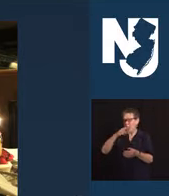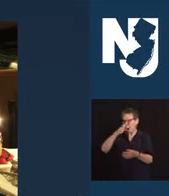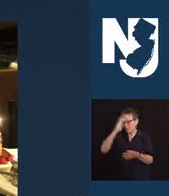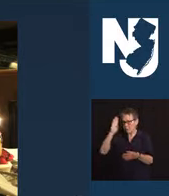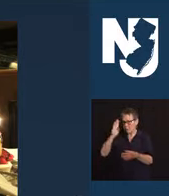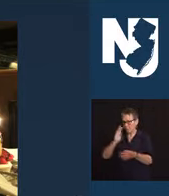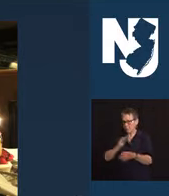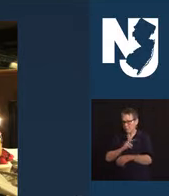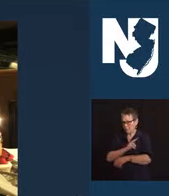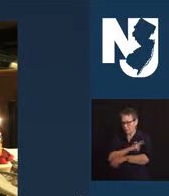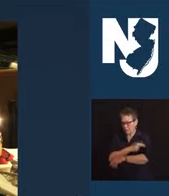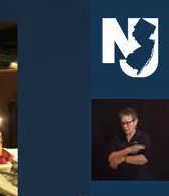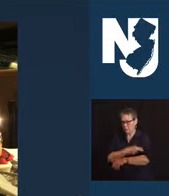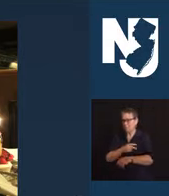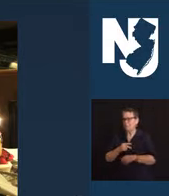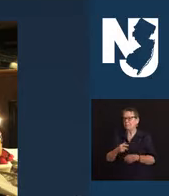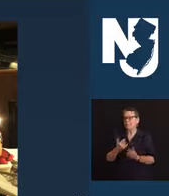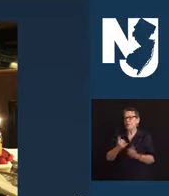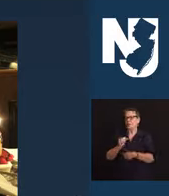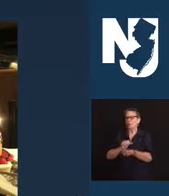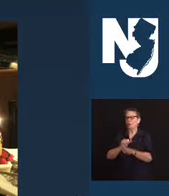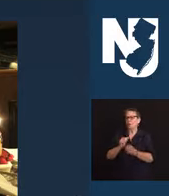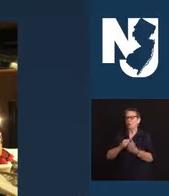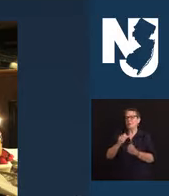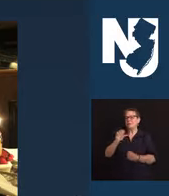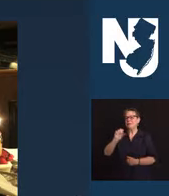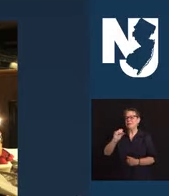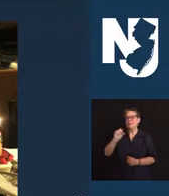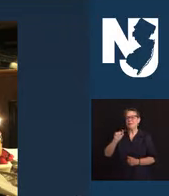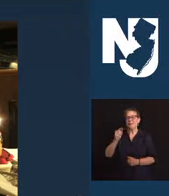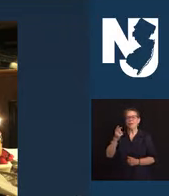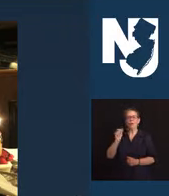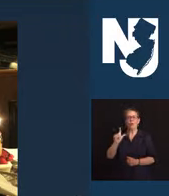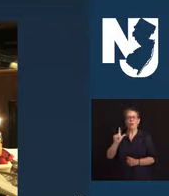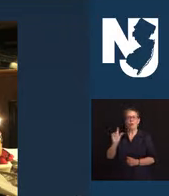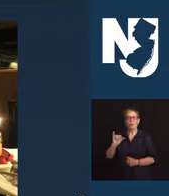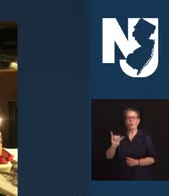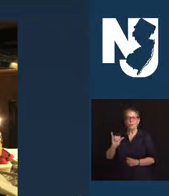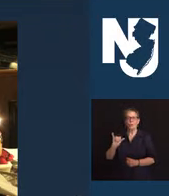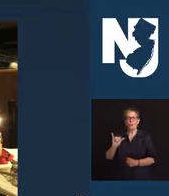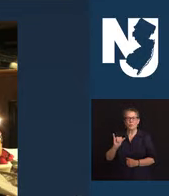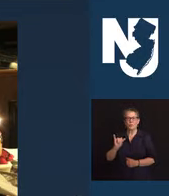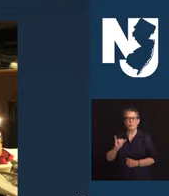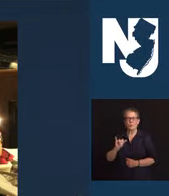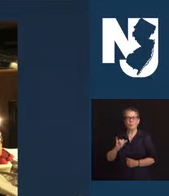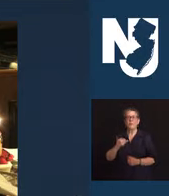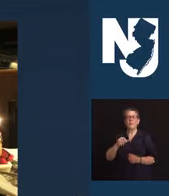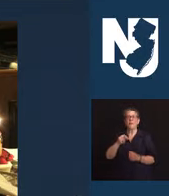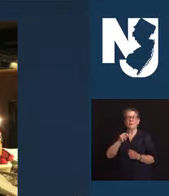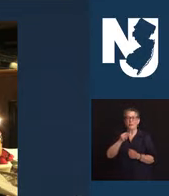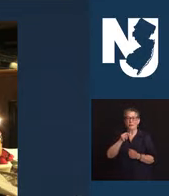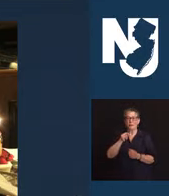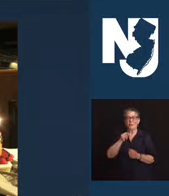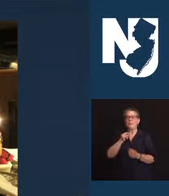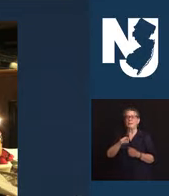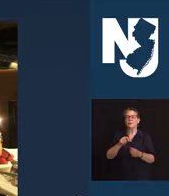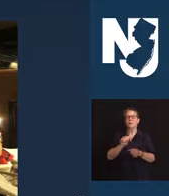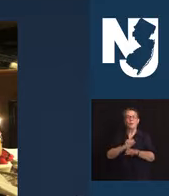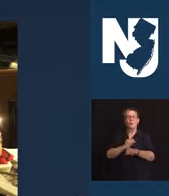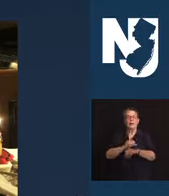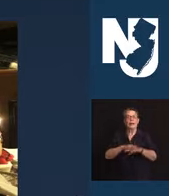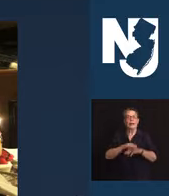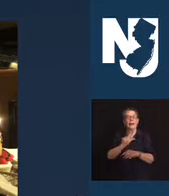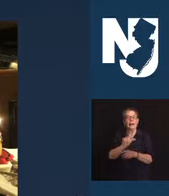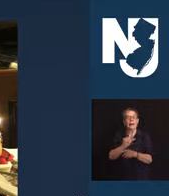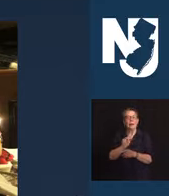Hall University. At Presbyterian Hospital, she was a labor and delivery nurse, but she would eventually leave that post to take a